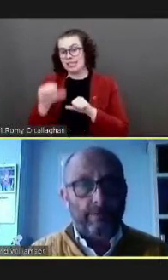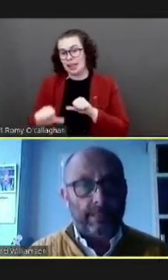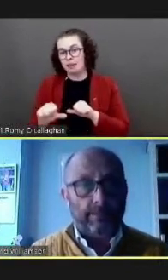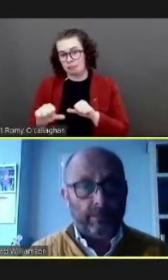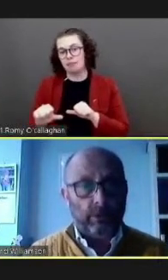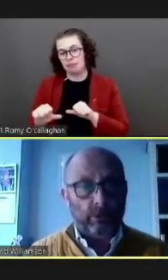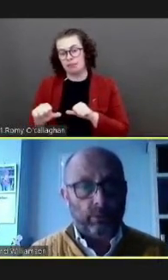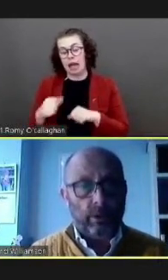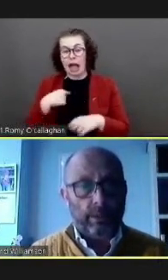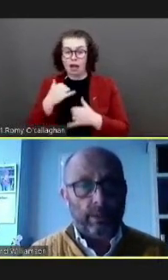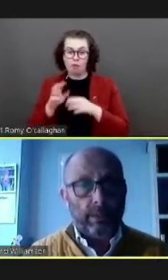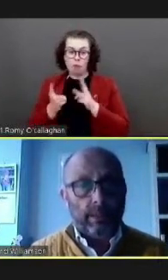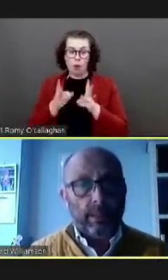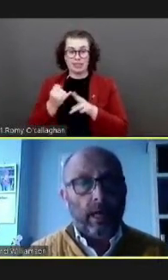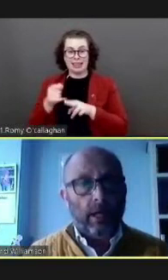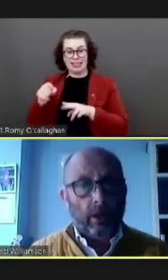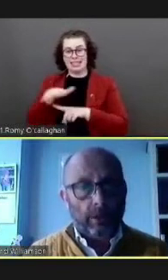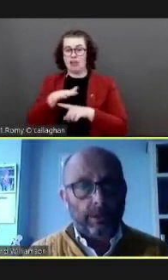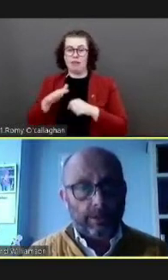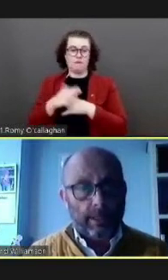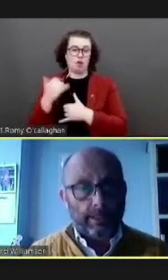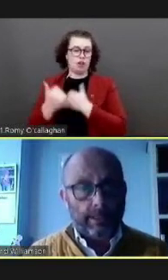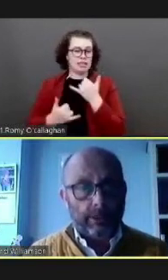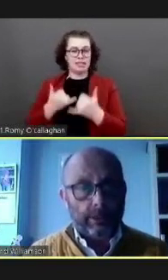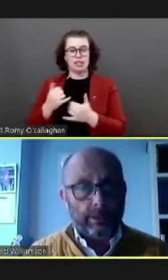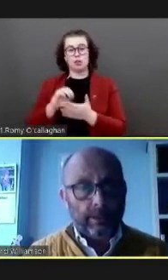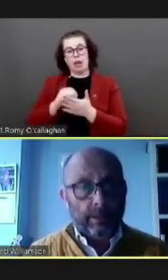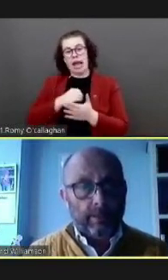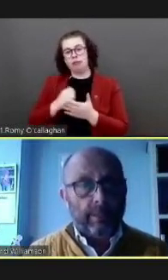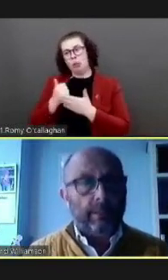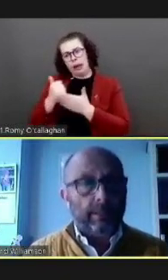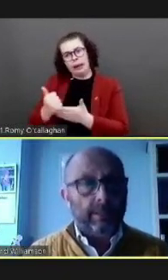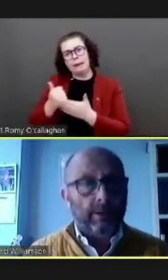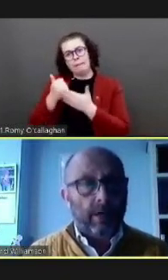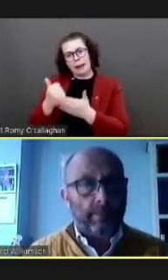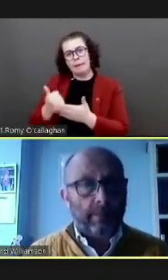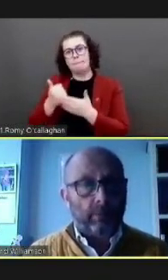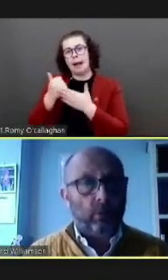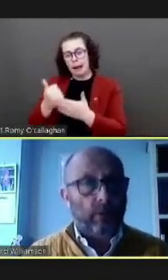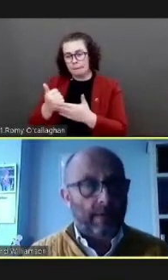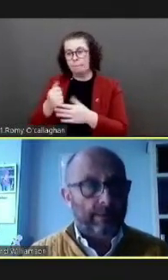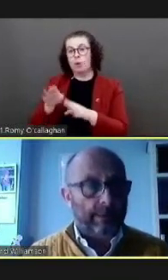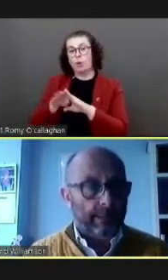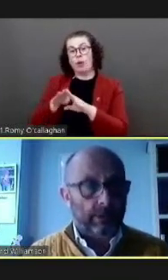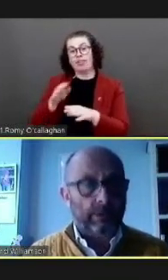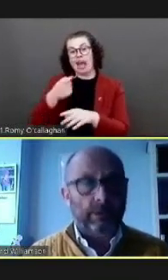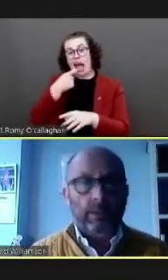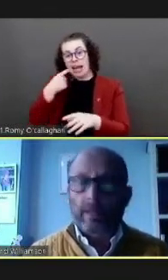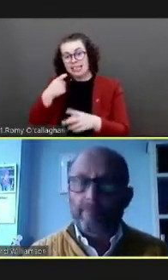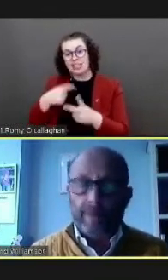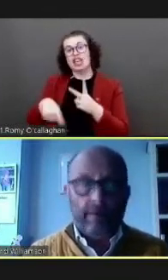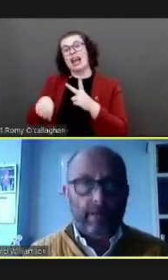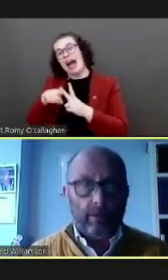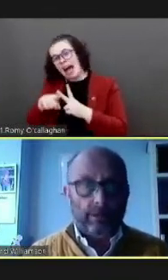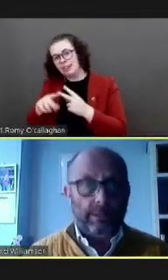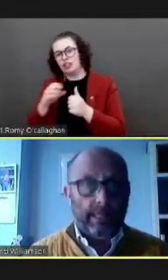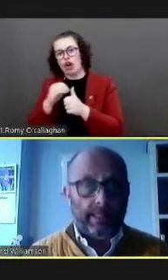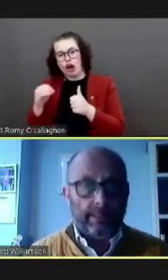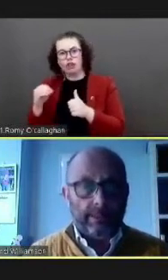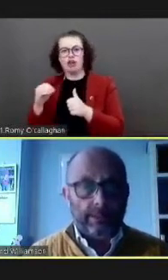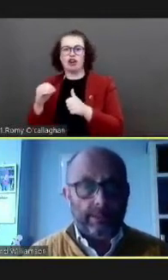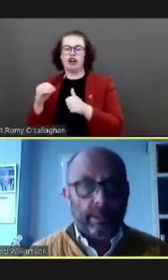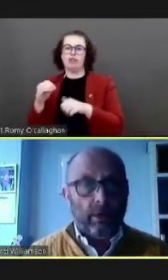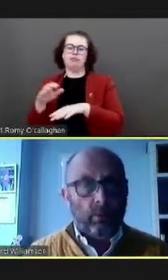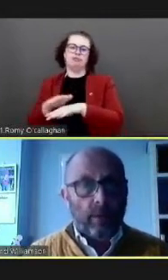deliver offense-focused work alongside addiction, because there are people who have addiction and very